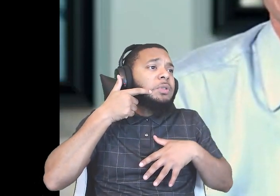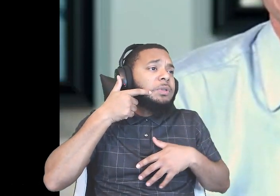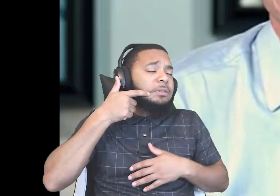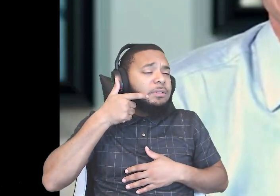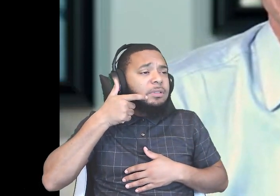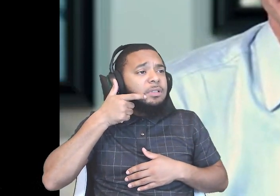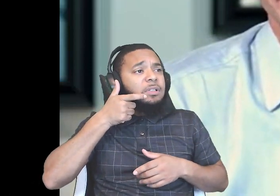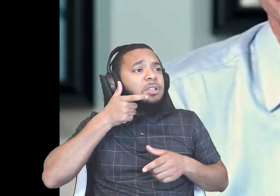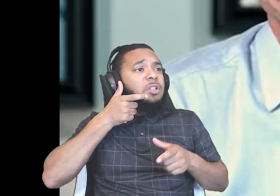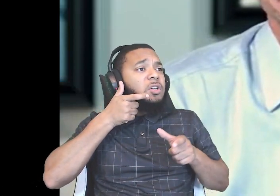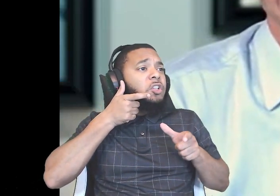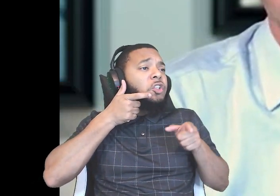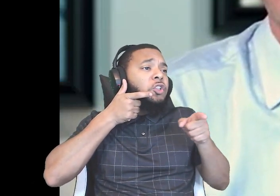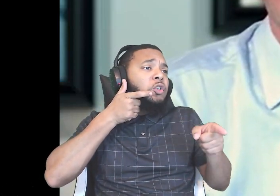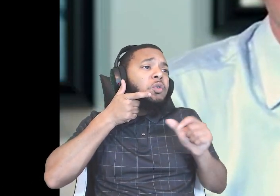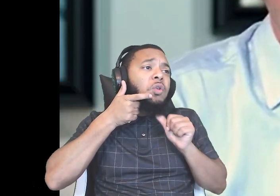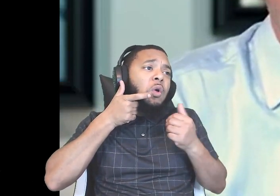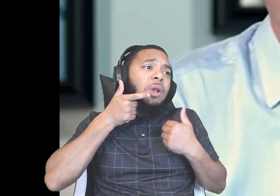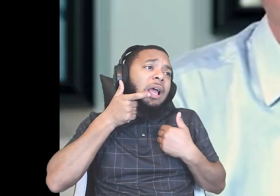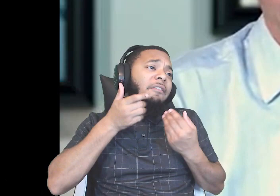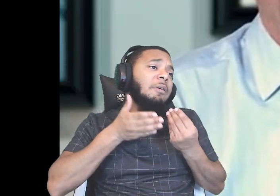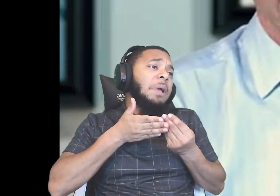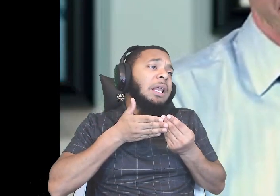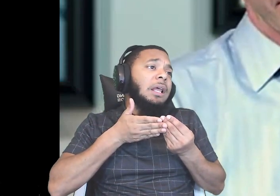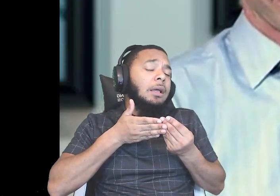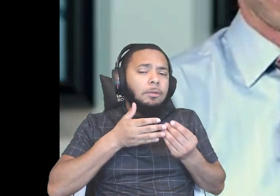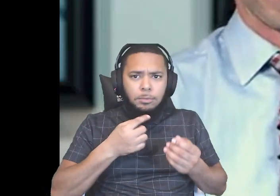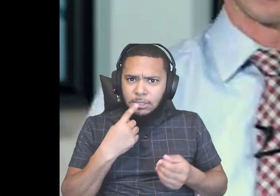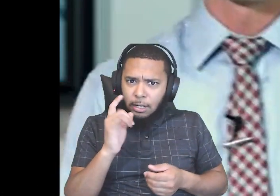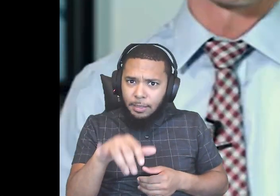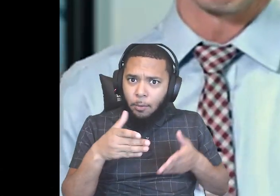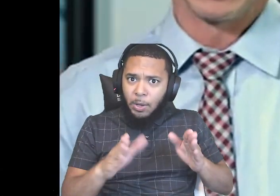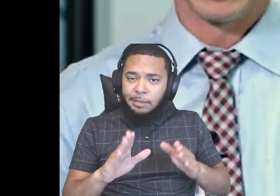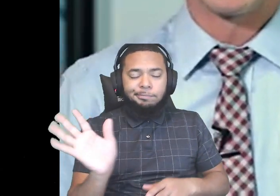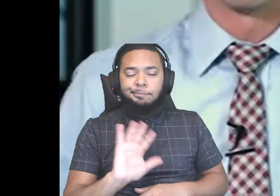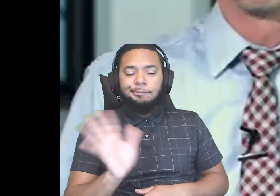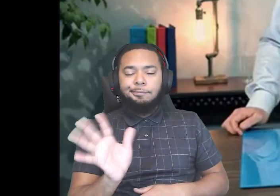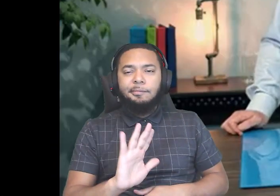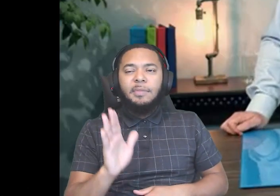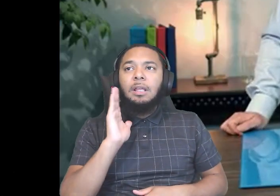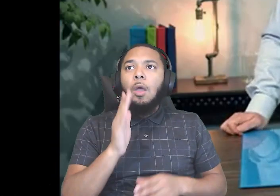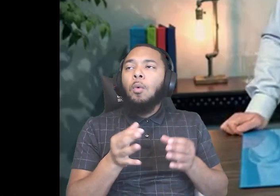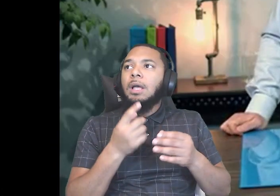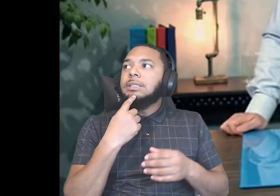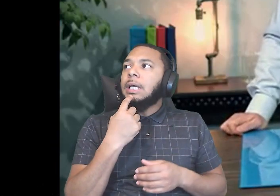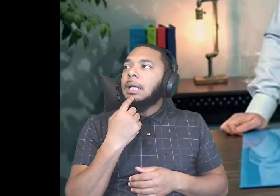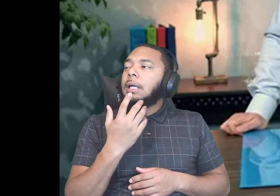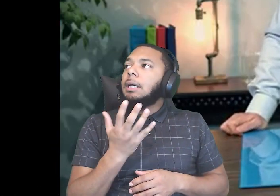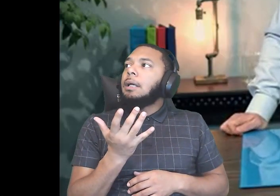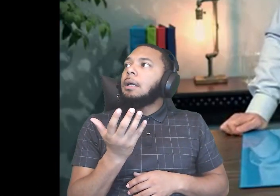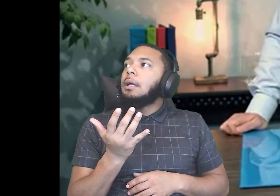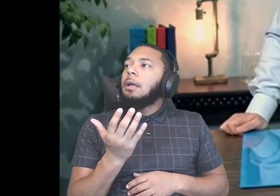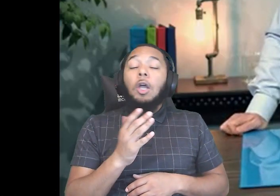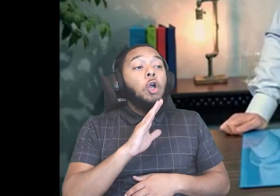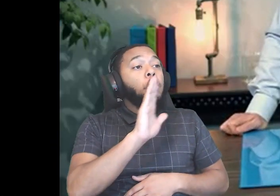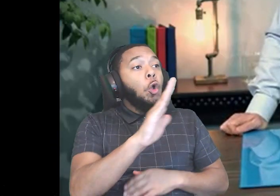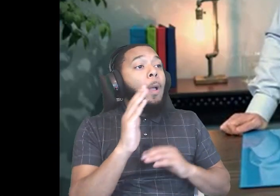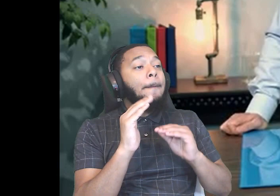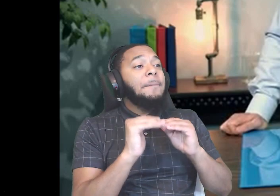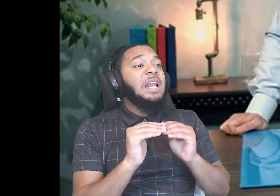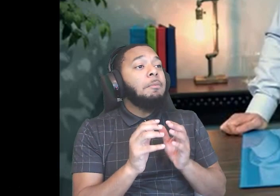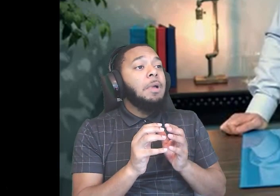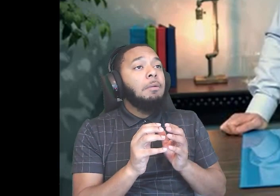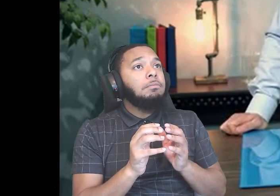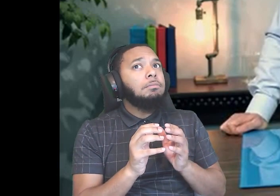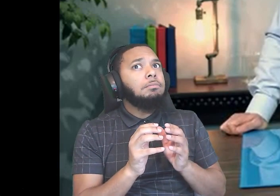you don't have any money. They wouldn't say it like that. They would say something like, your minimum amount is